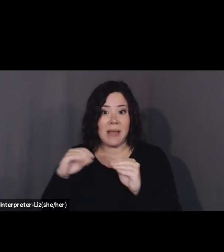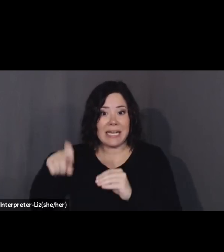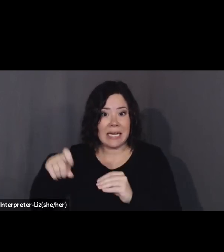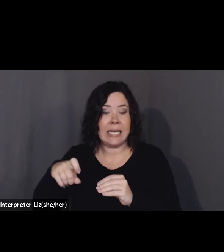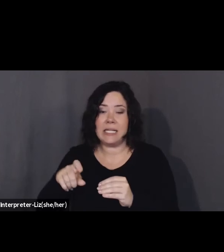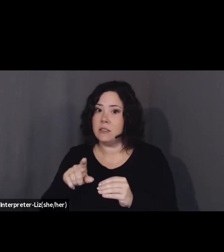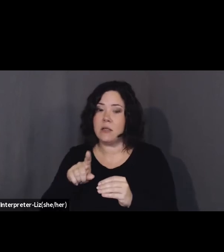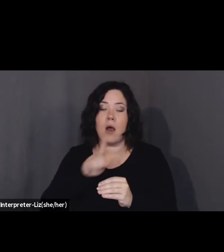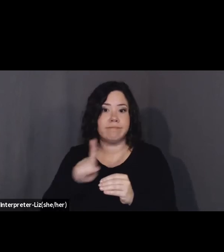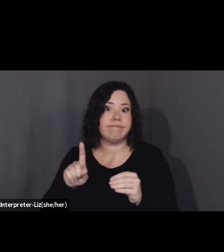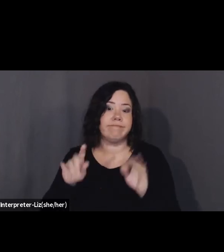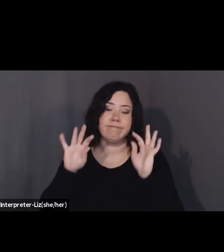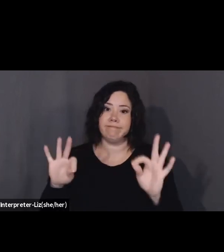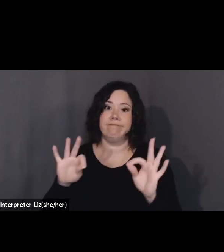feedback.